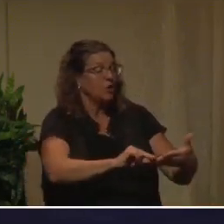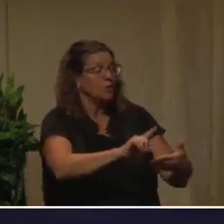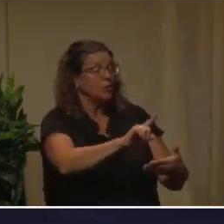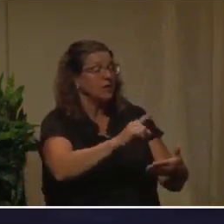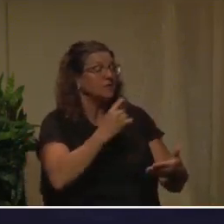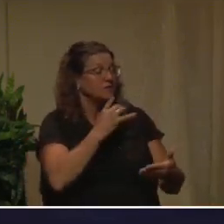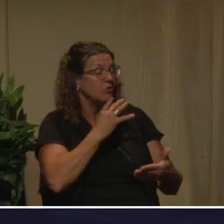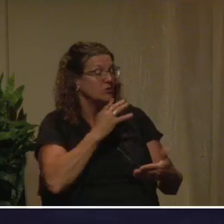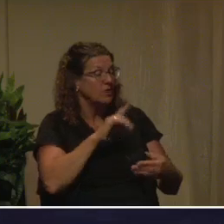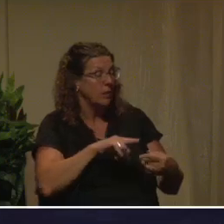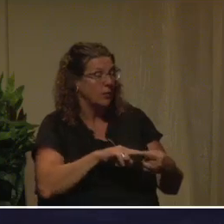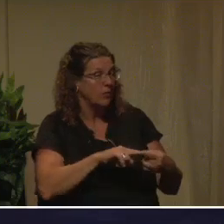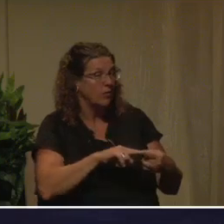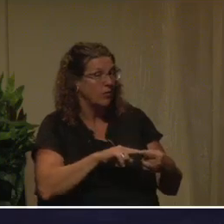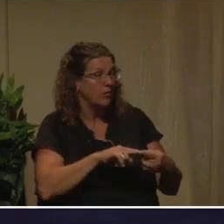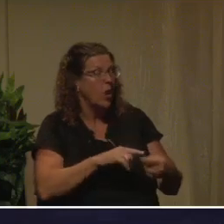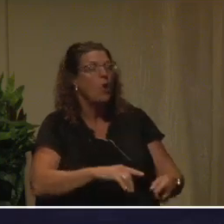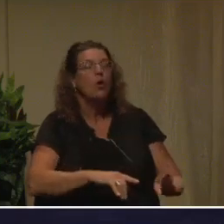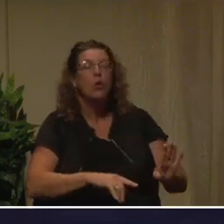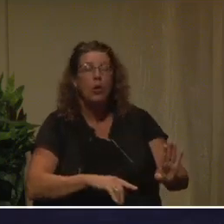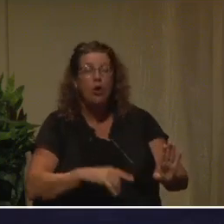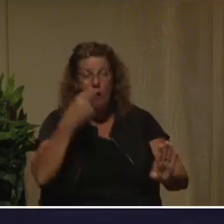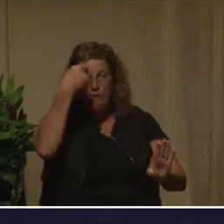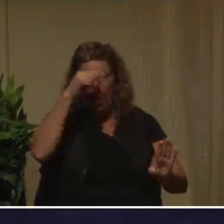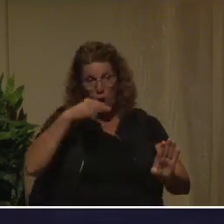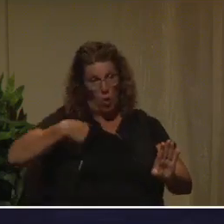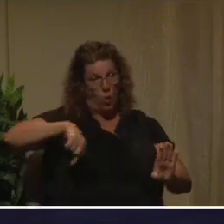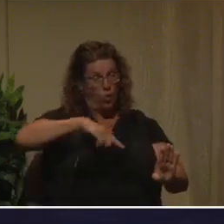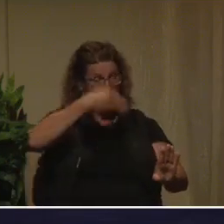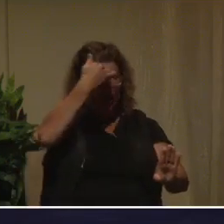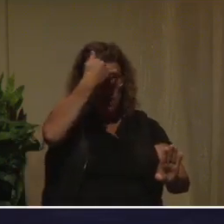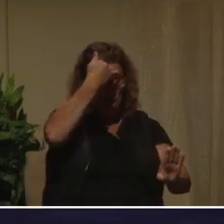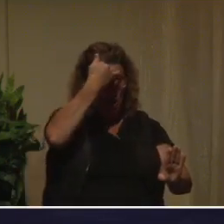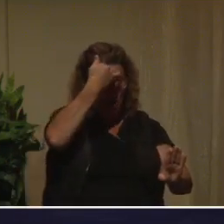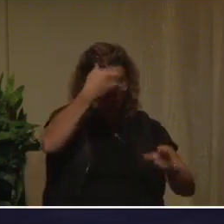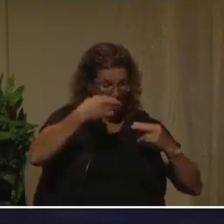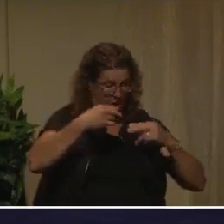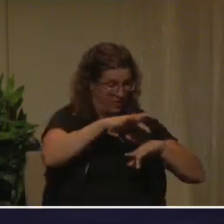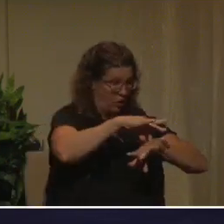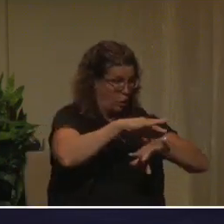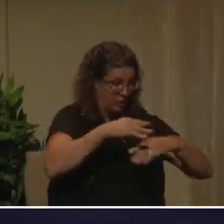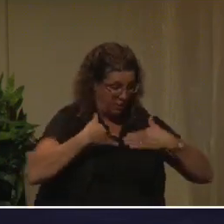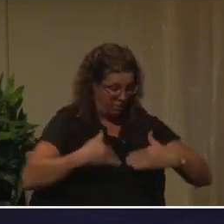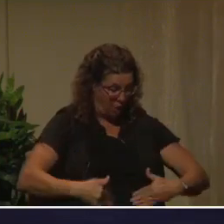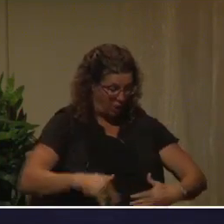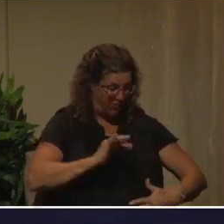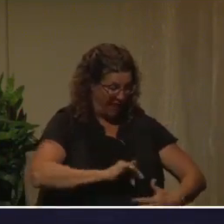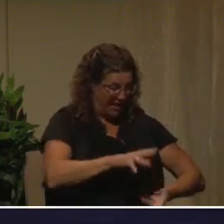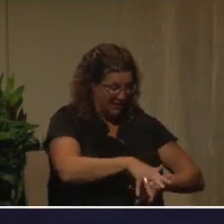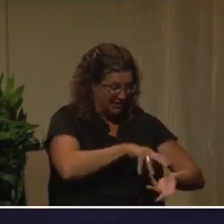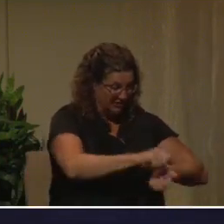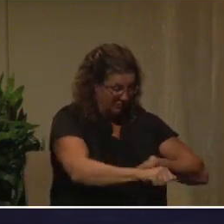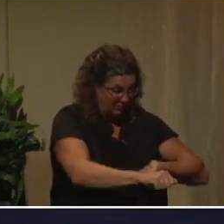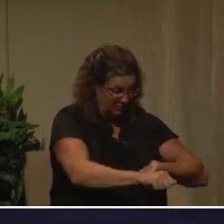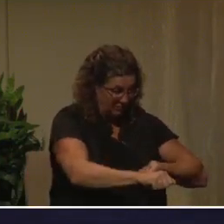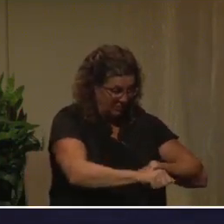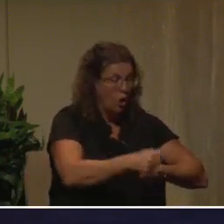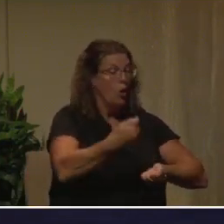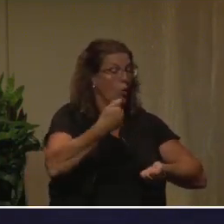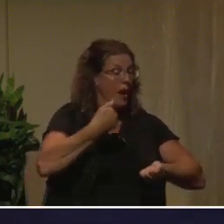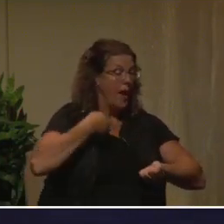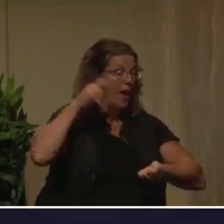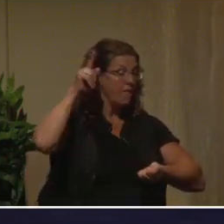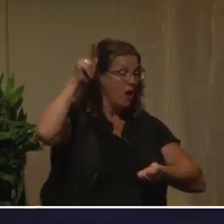where he says, "For we know that if the earthly tent we live in is destroyed, we have a building